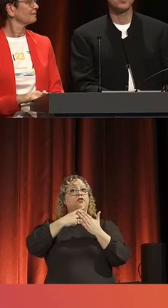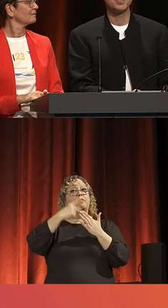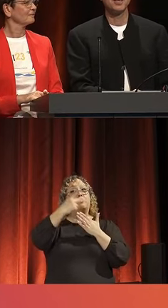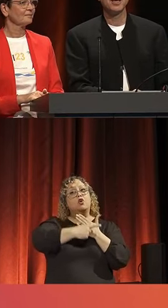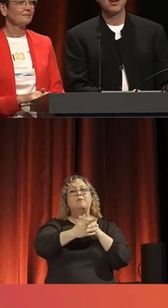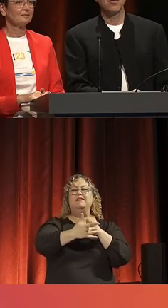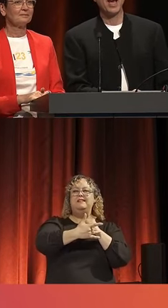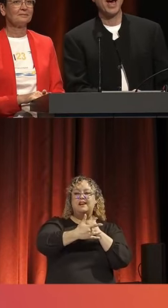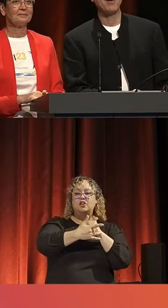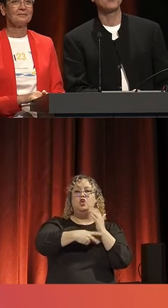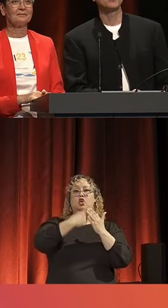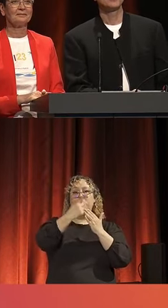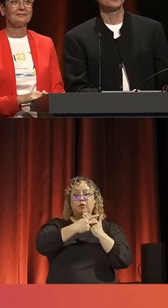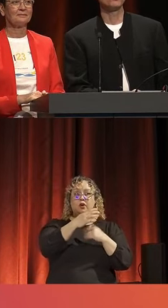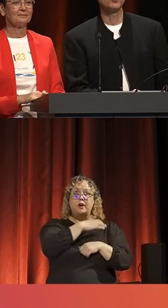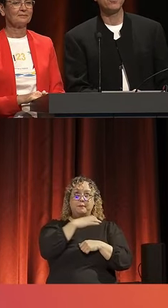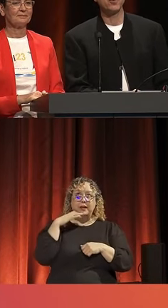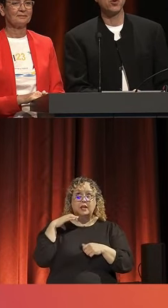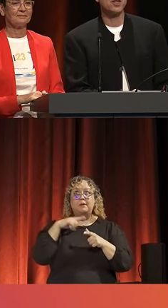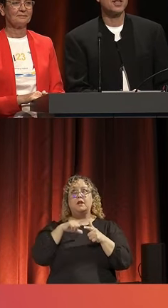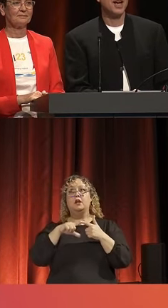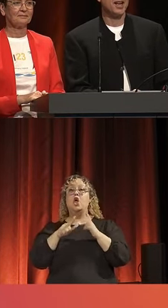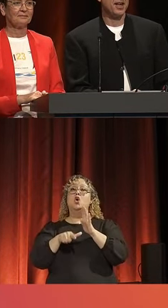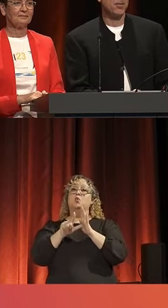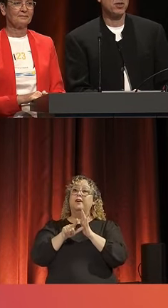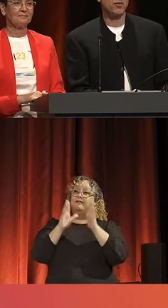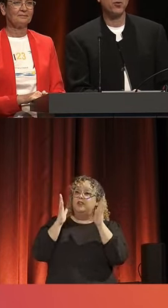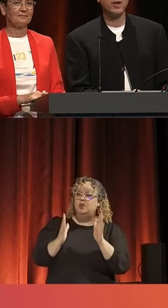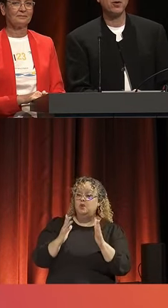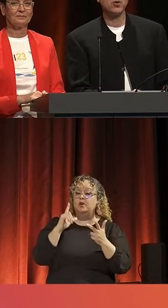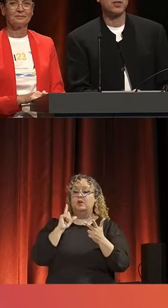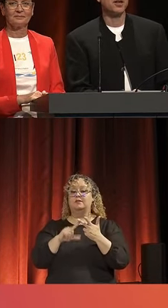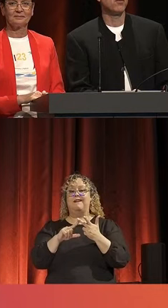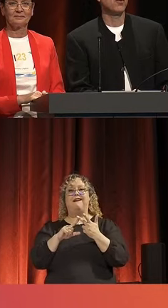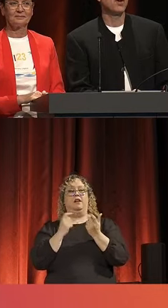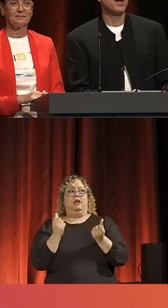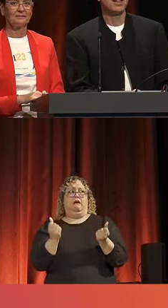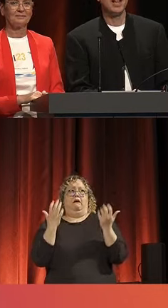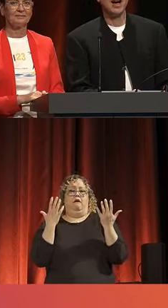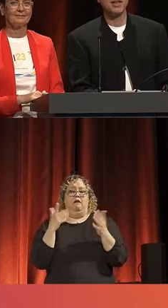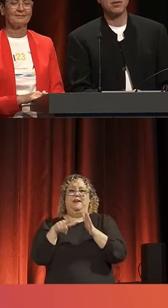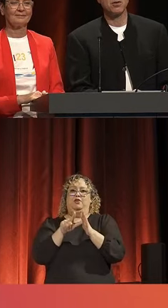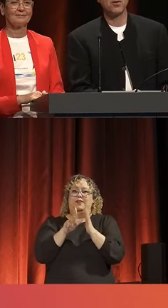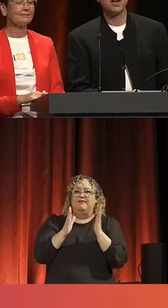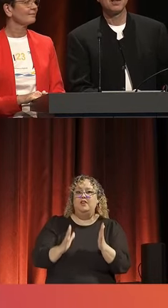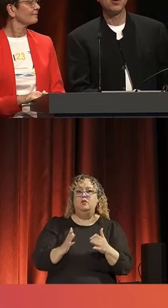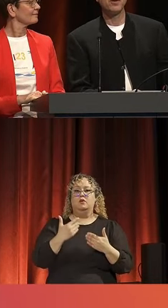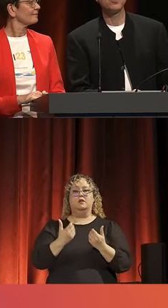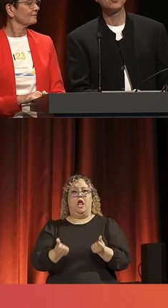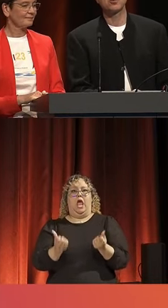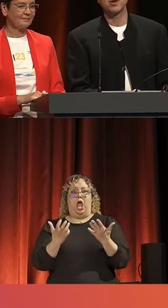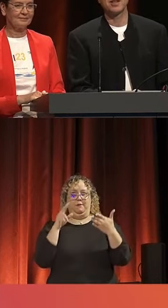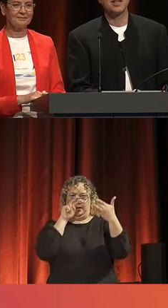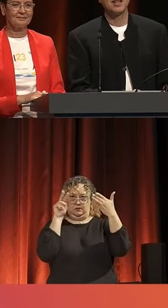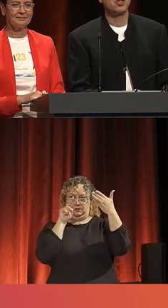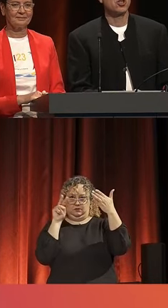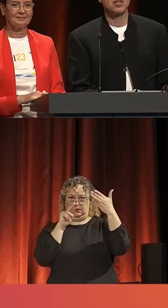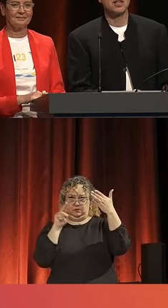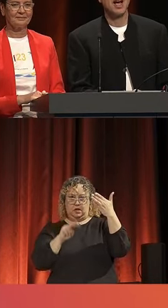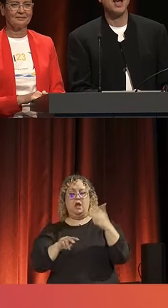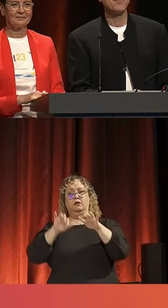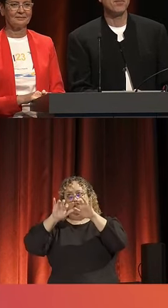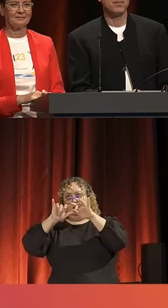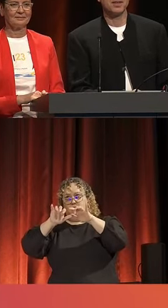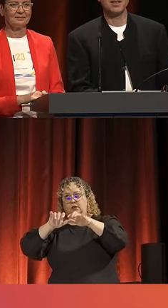program committee, we have the reviewers, and the numbers of reviews, the number of lines of reviews written, it's